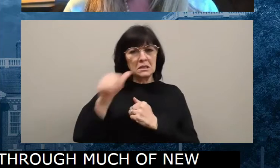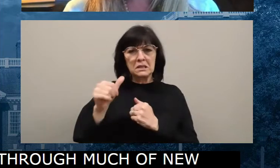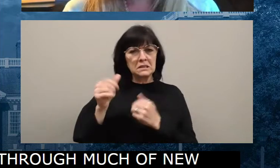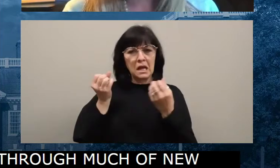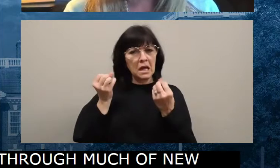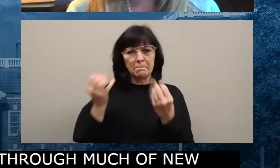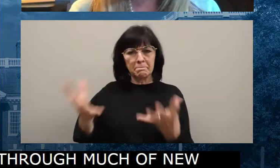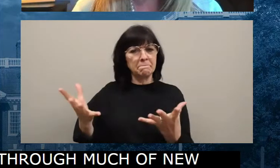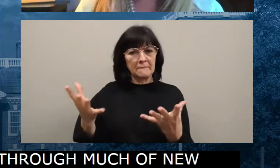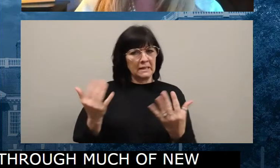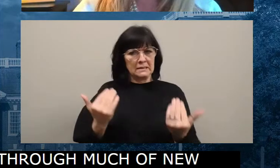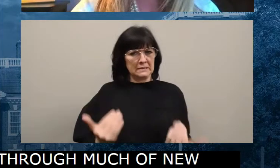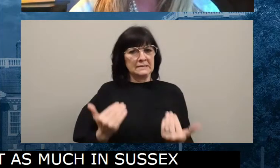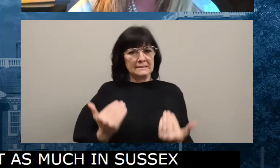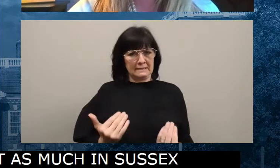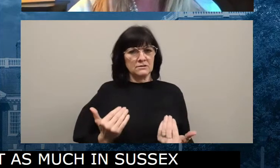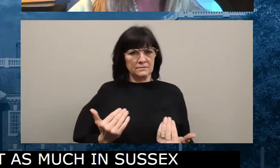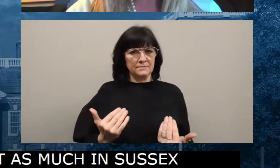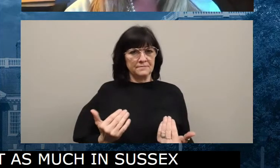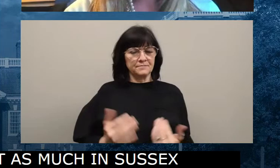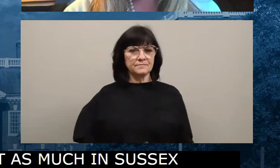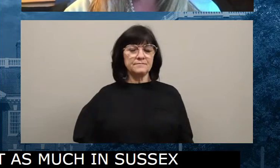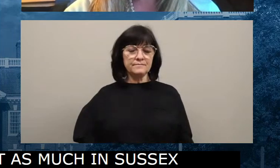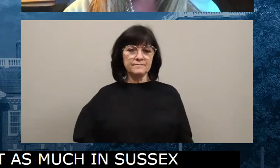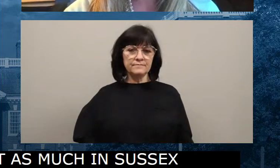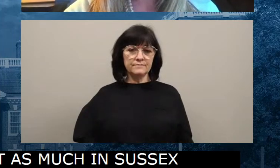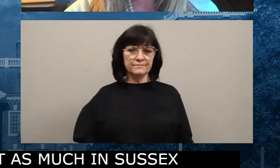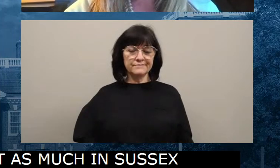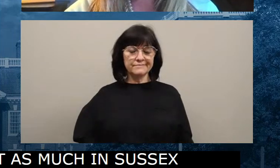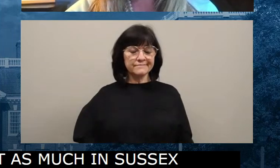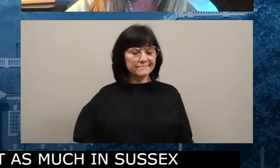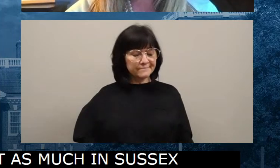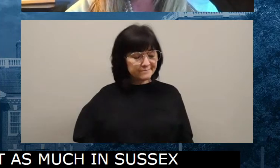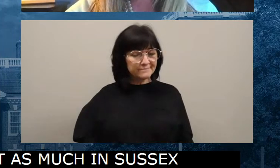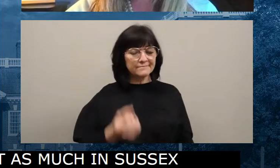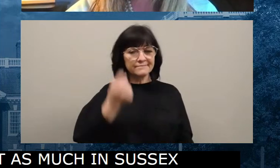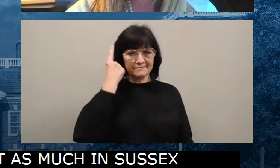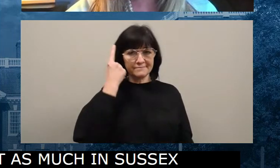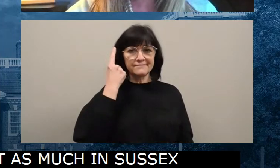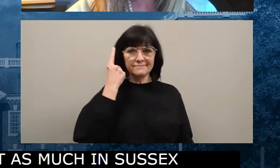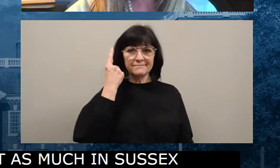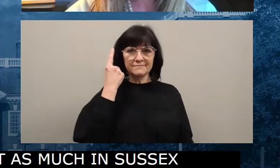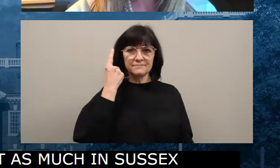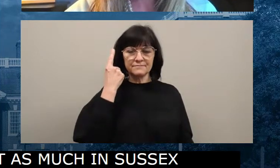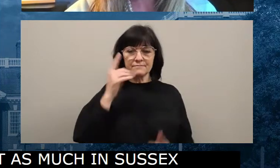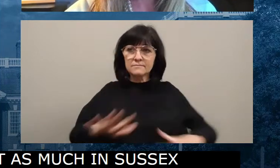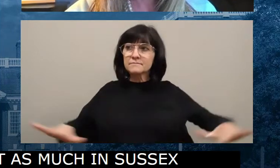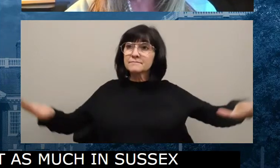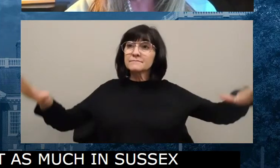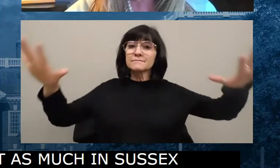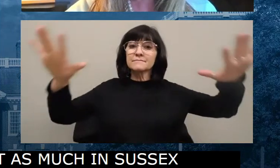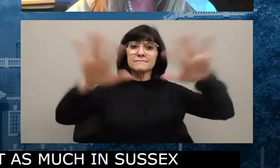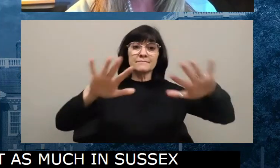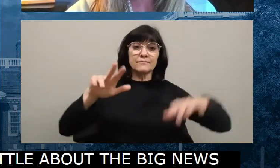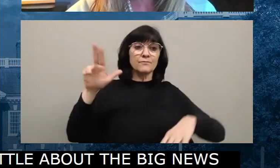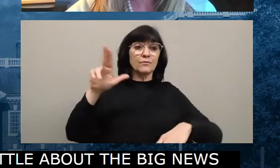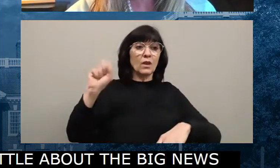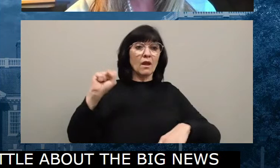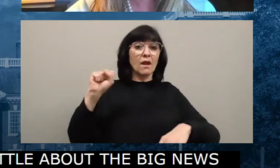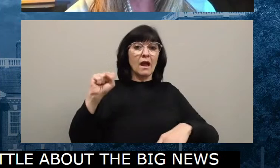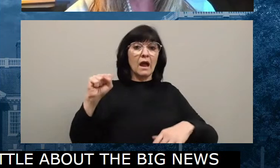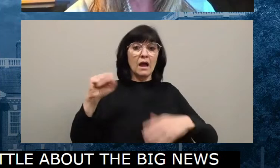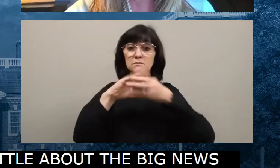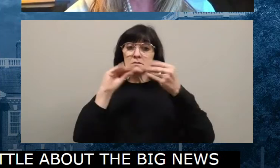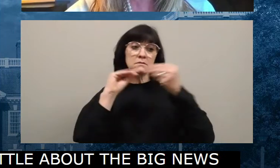Let's talk a little bit about the big news of the day nationally on the vaccine front, which is related